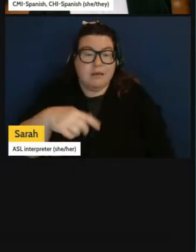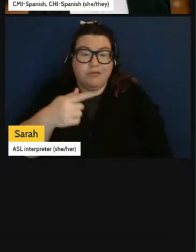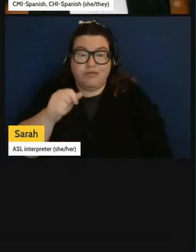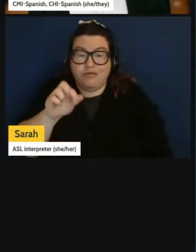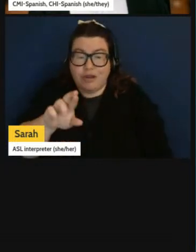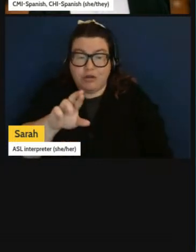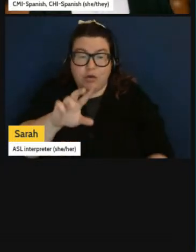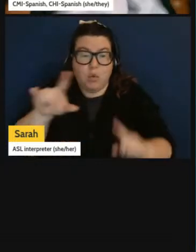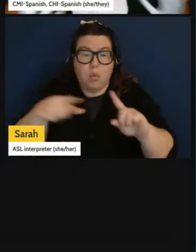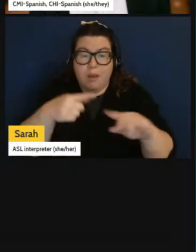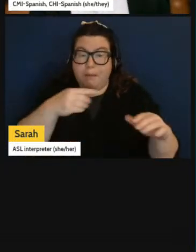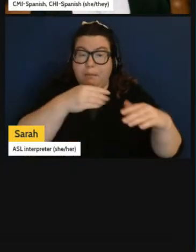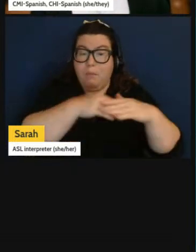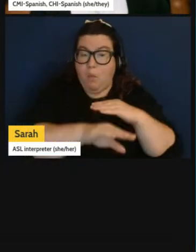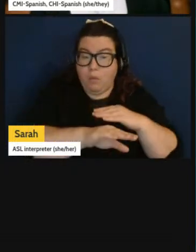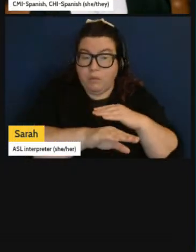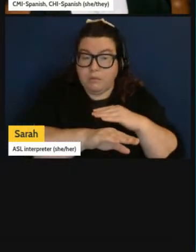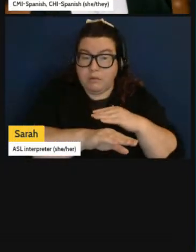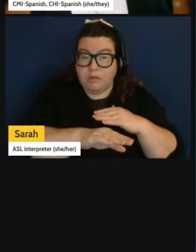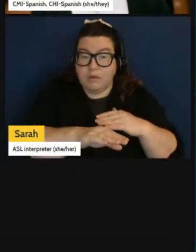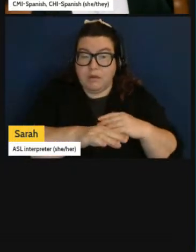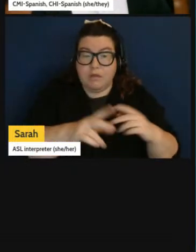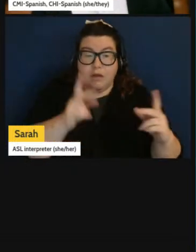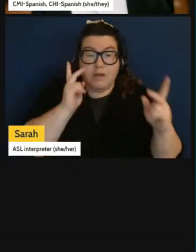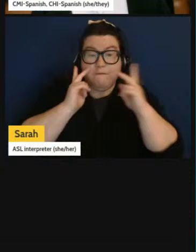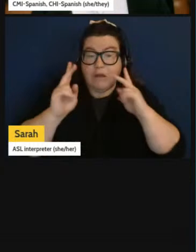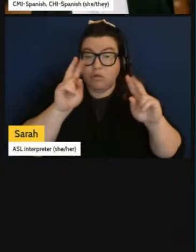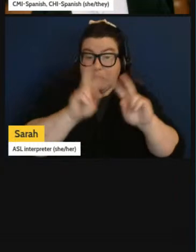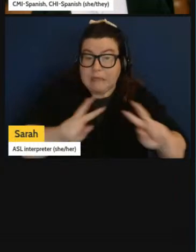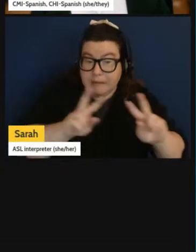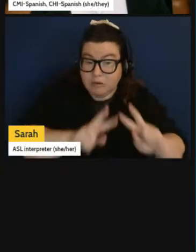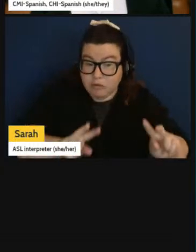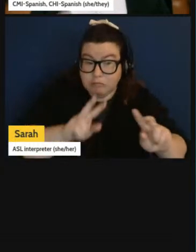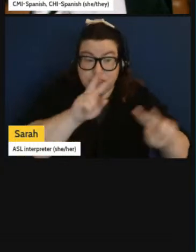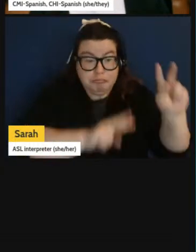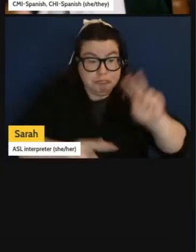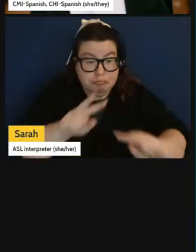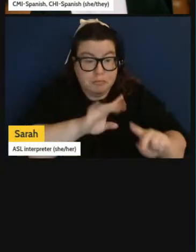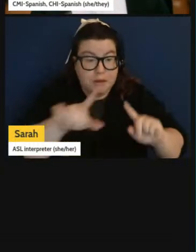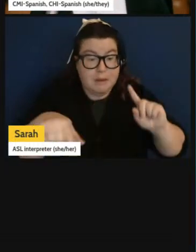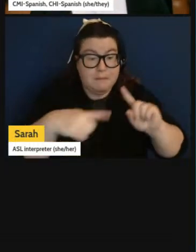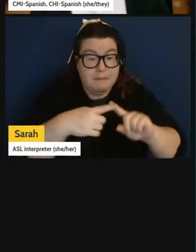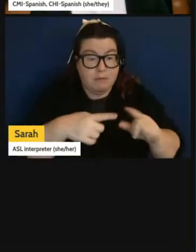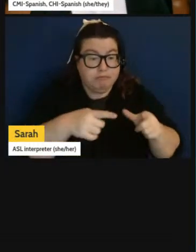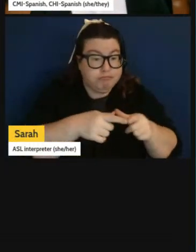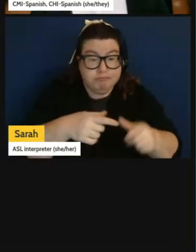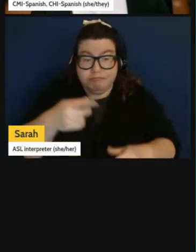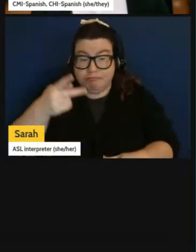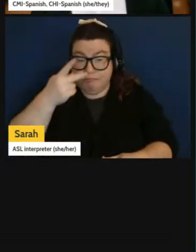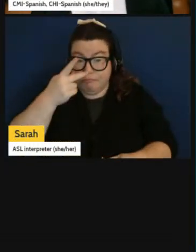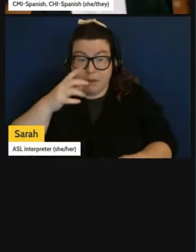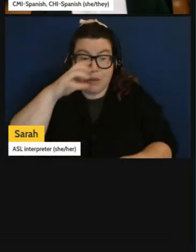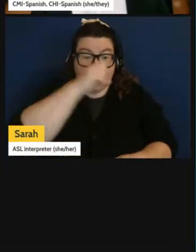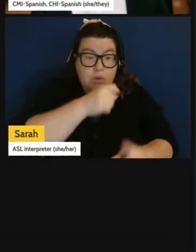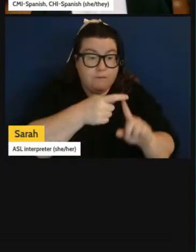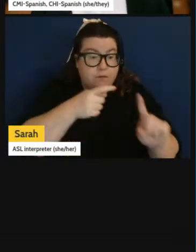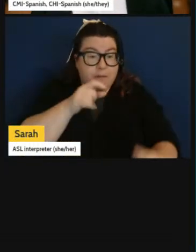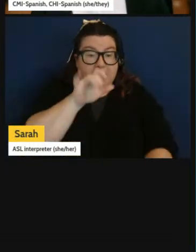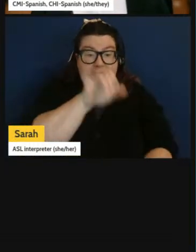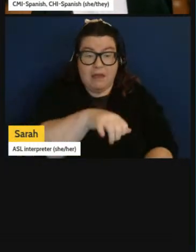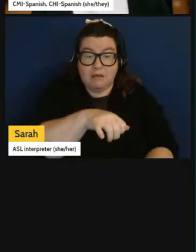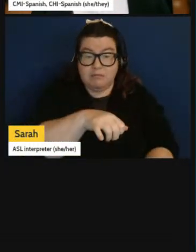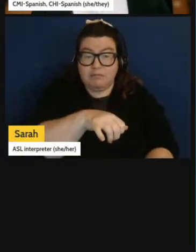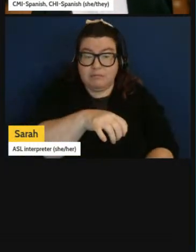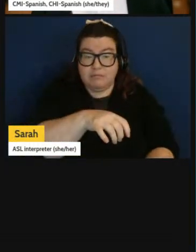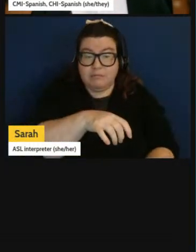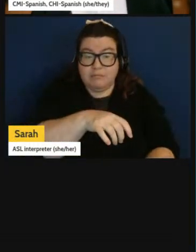okay? So there's a visual inspection of genitalia. Sex is assumed based on that genitalia because